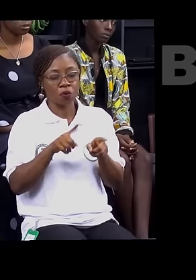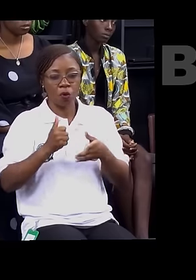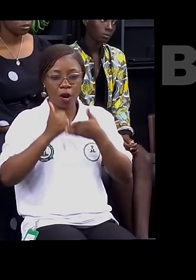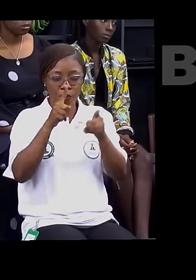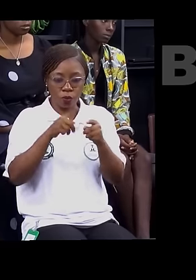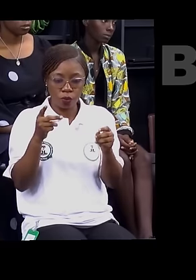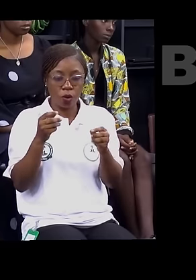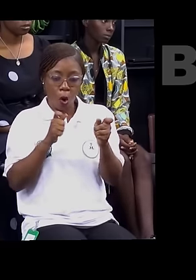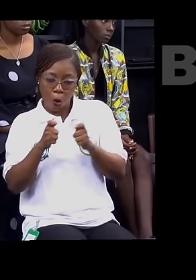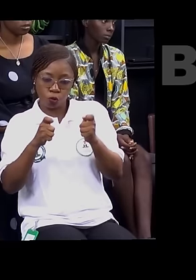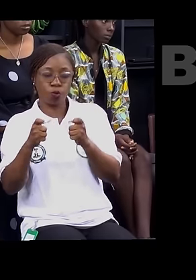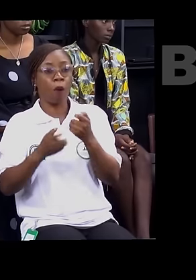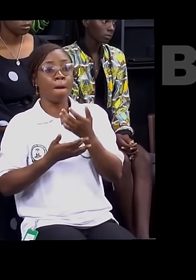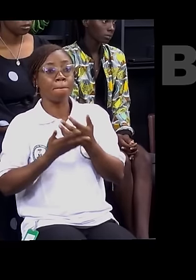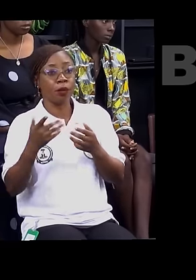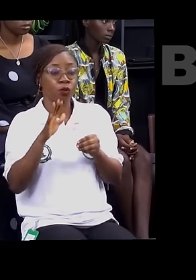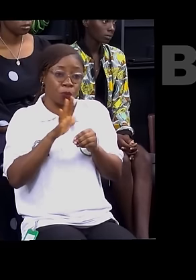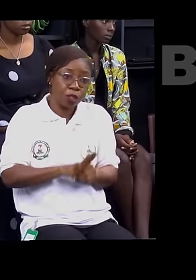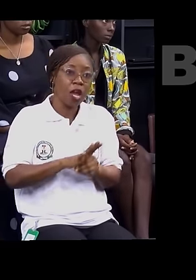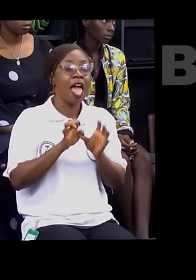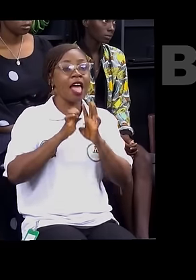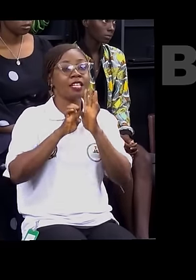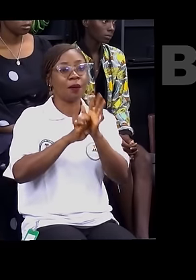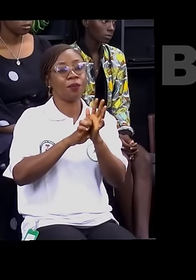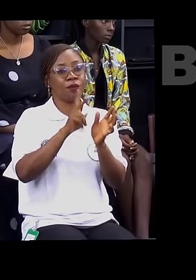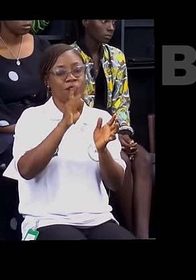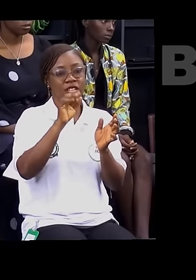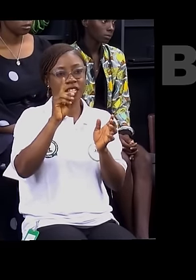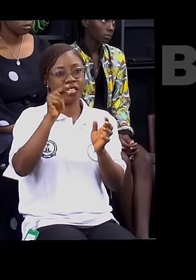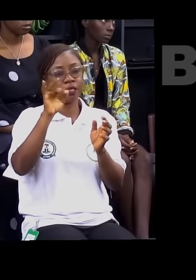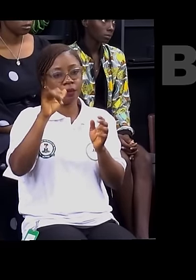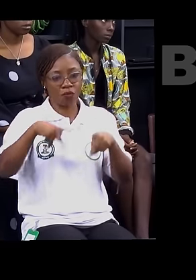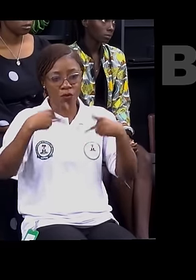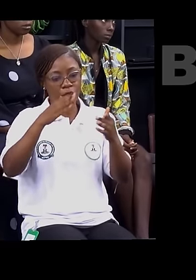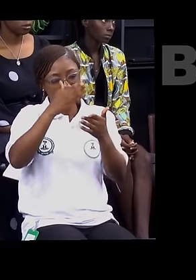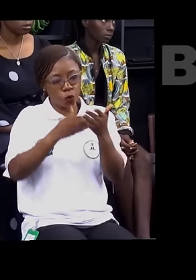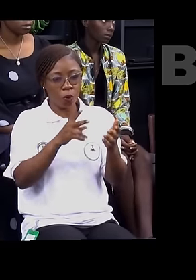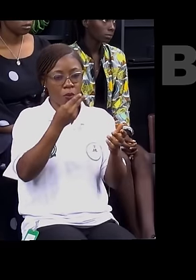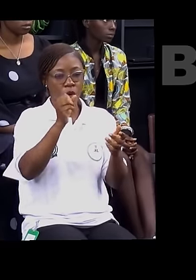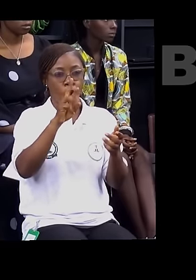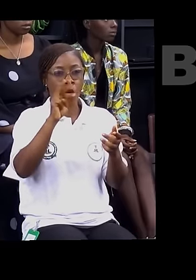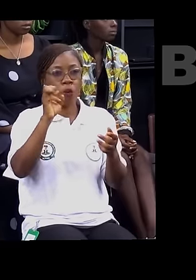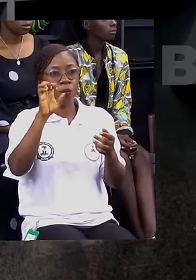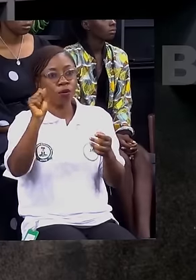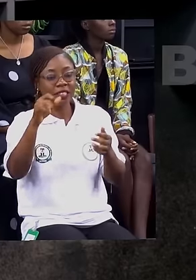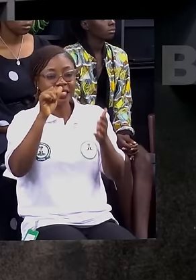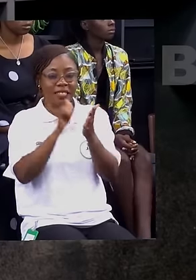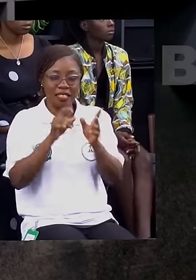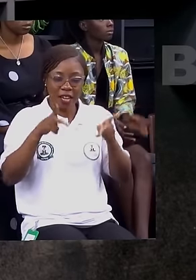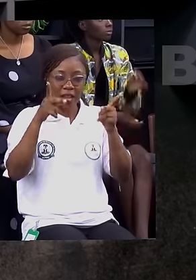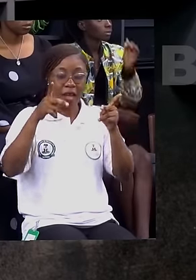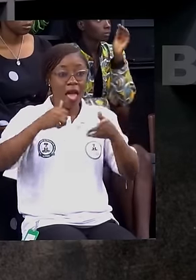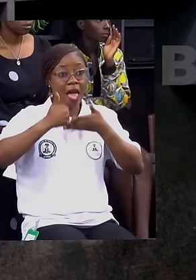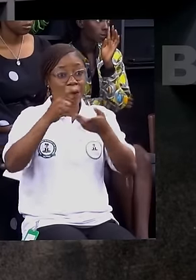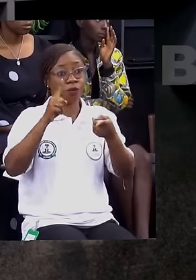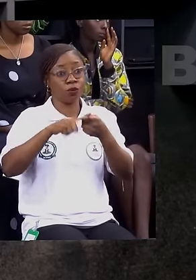Like the kidney produces some hormones that helps to regulate blood pressure. That's why in many patients that